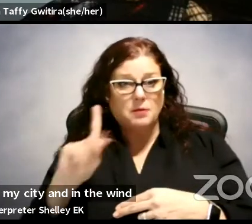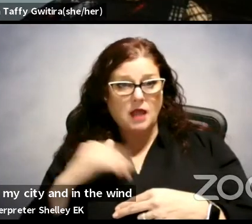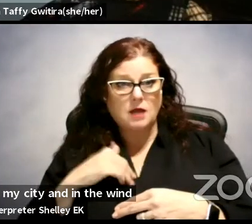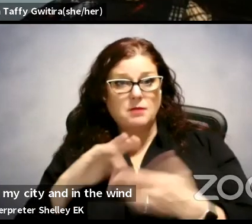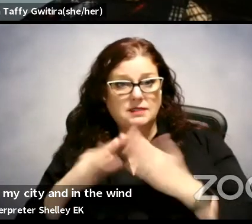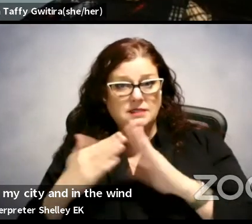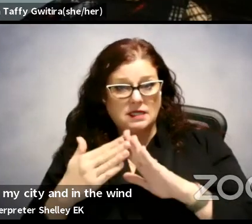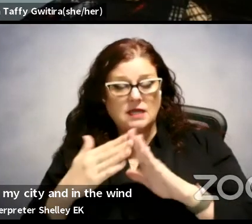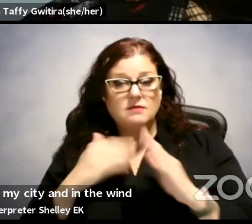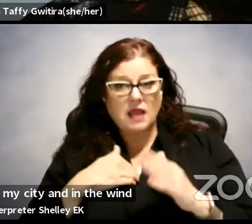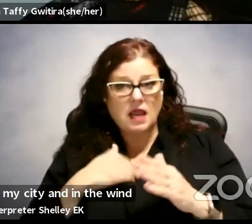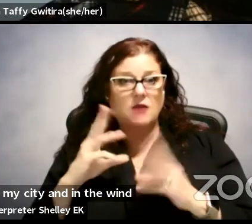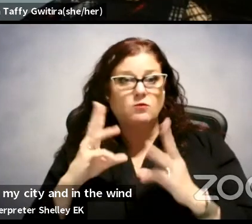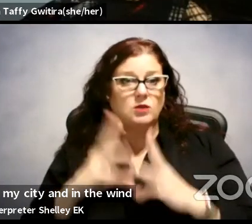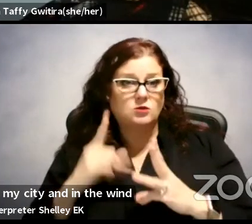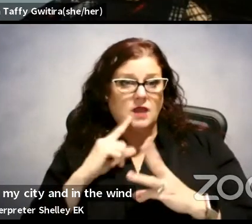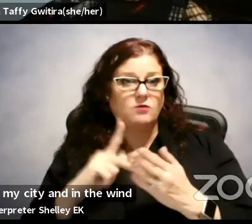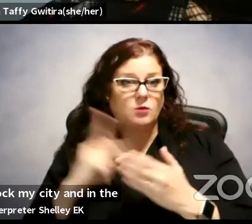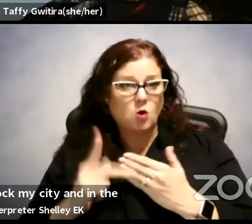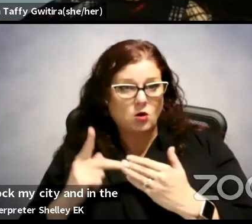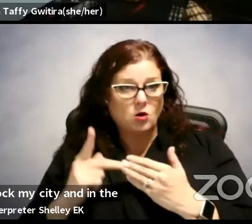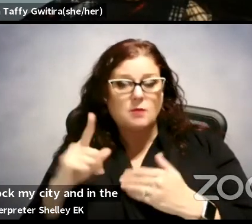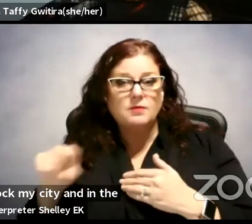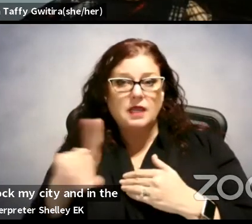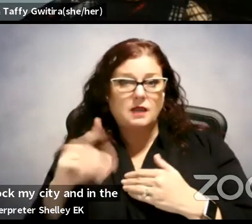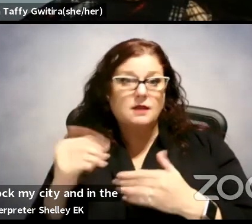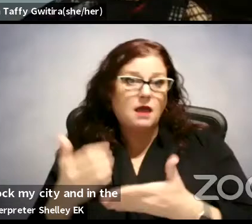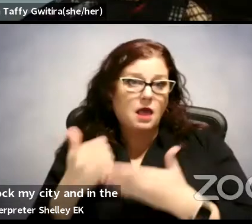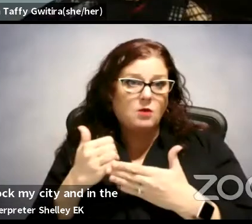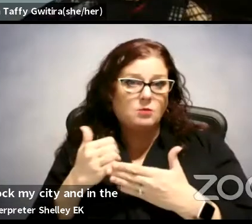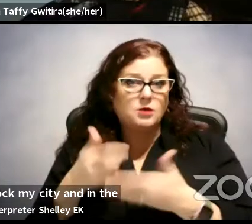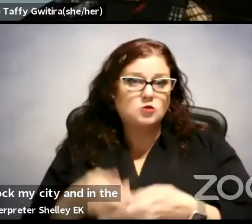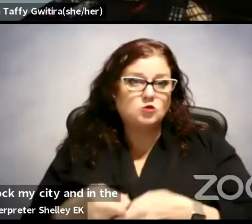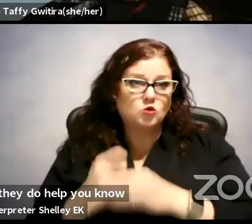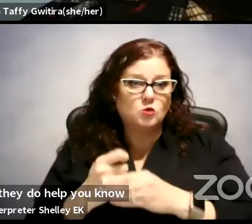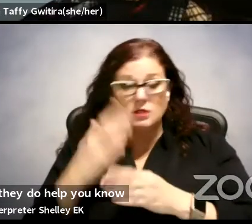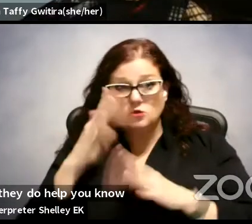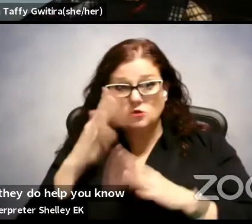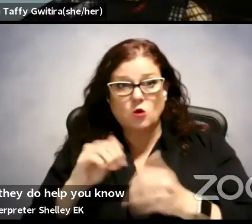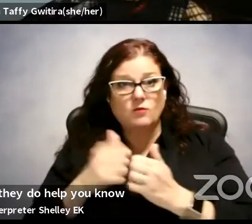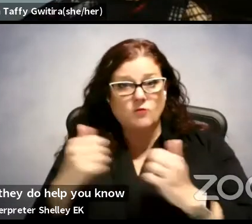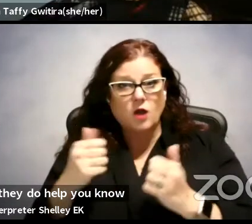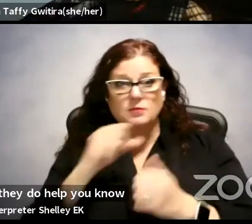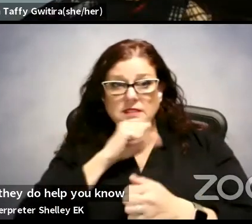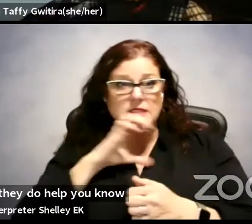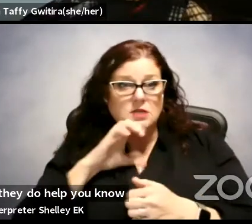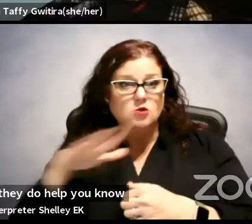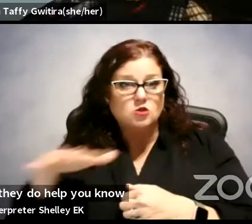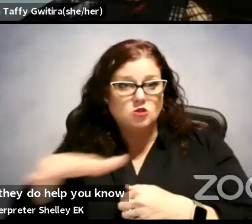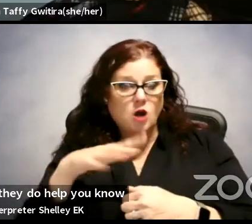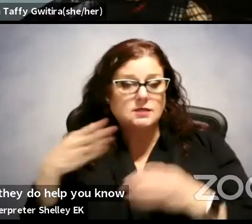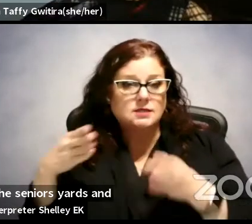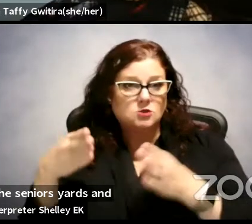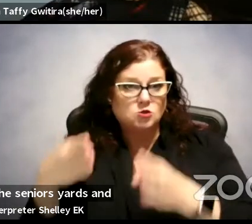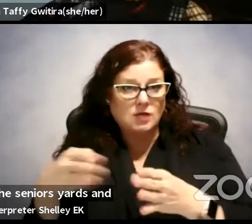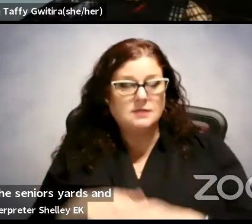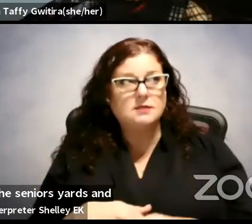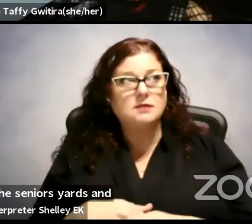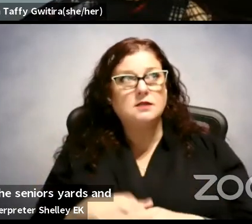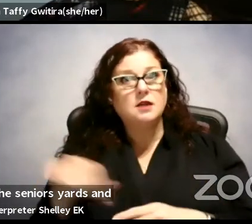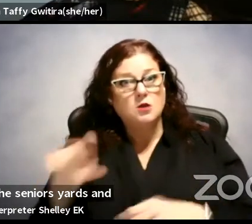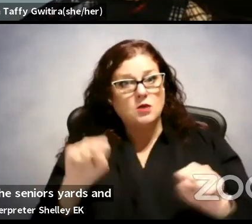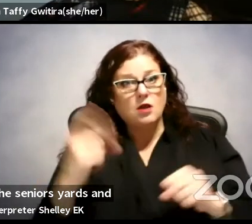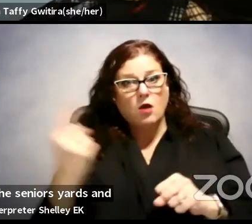winter, they have a program where they do help, scoop like snow and stuff from seniors' yards and streets. And so you could